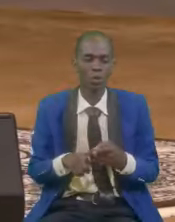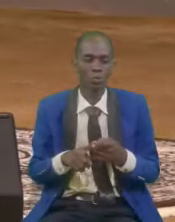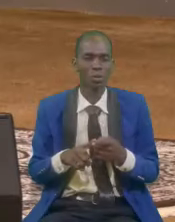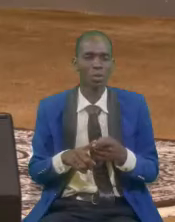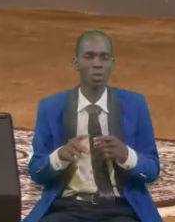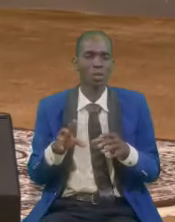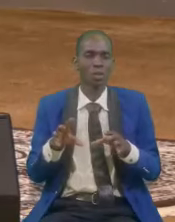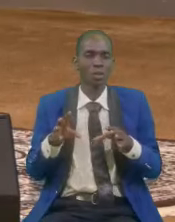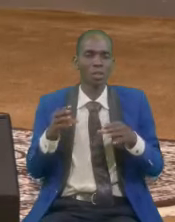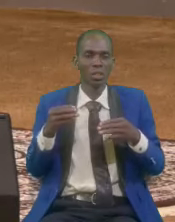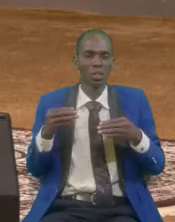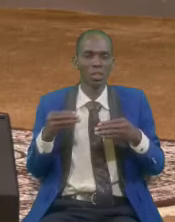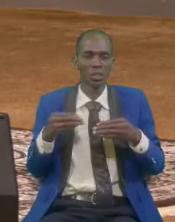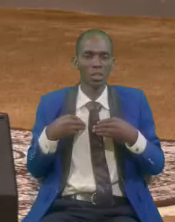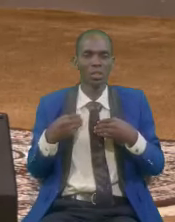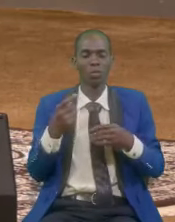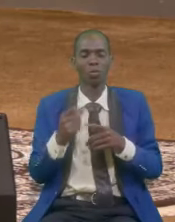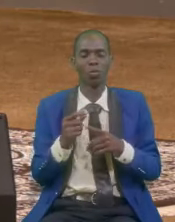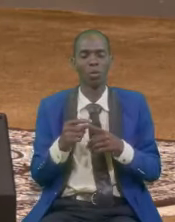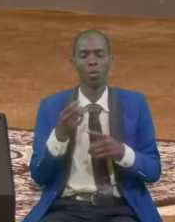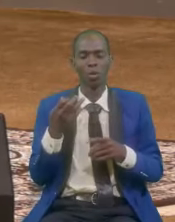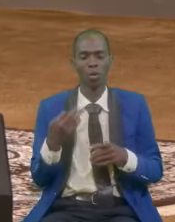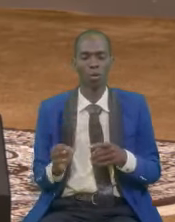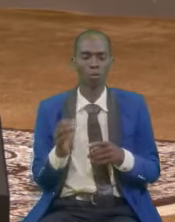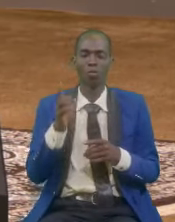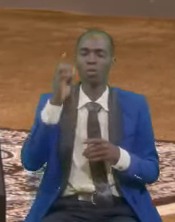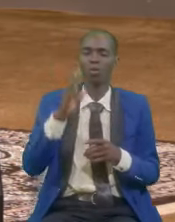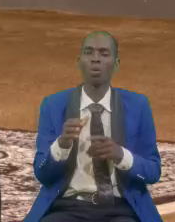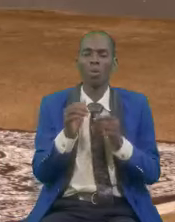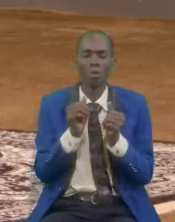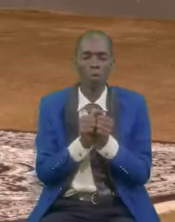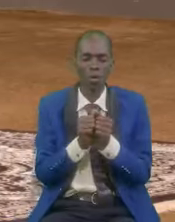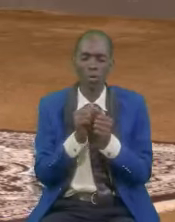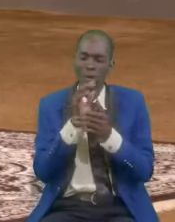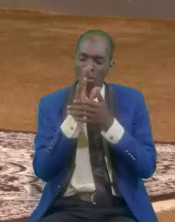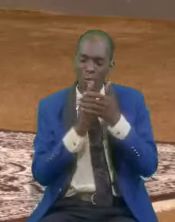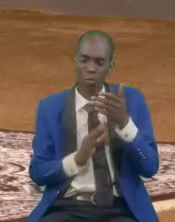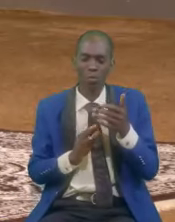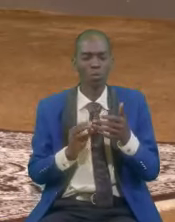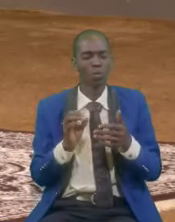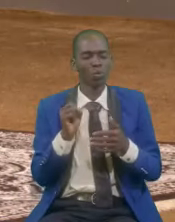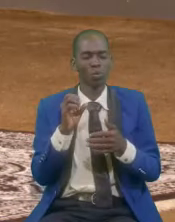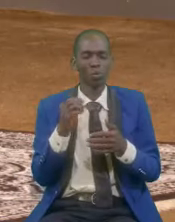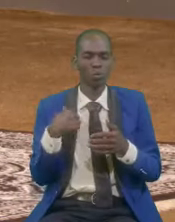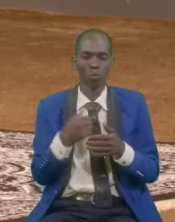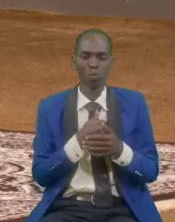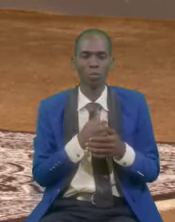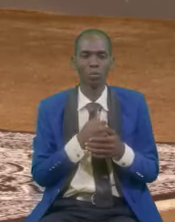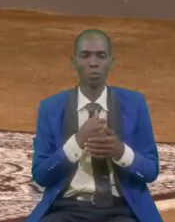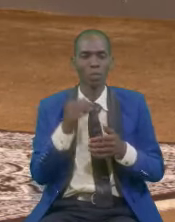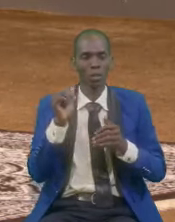God with meekness, but we lay all that aside so that we can receive with meekness